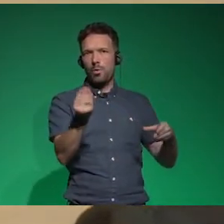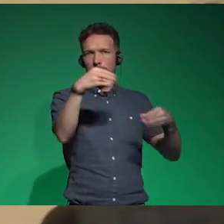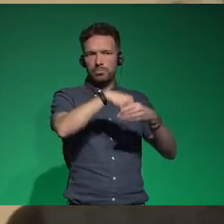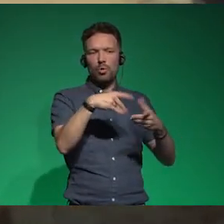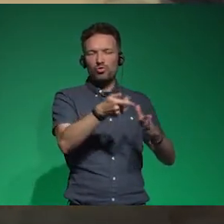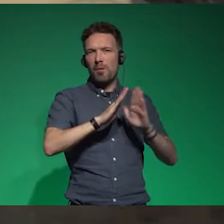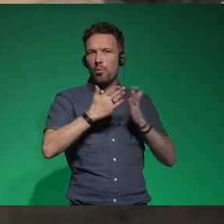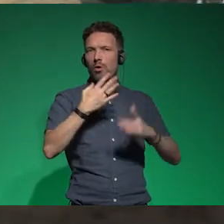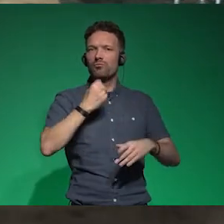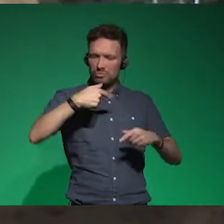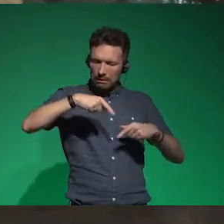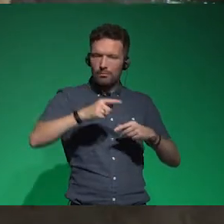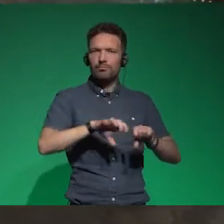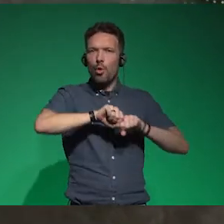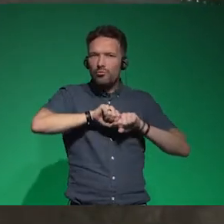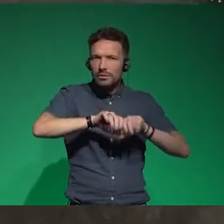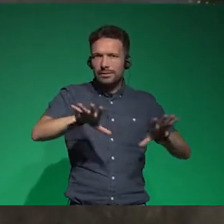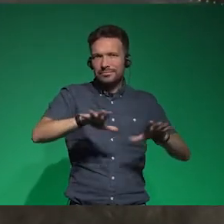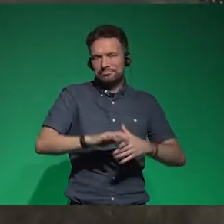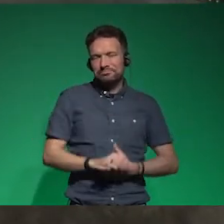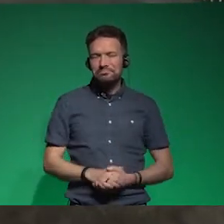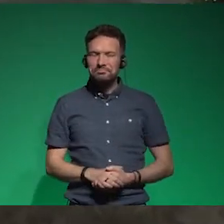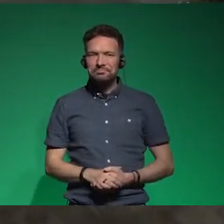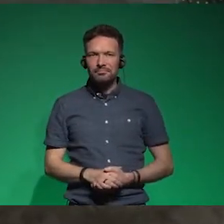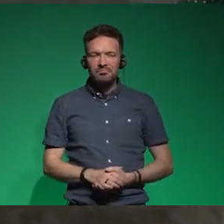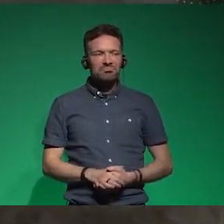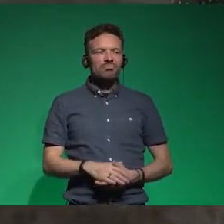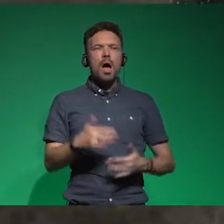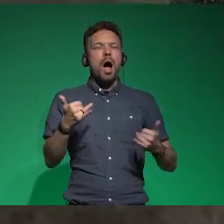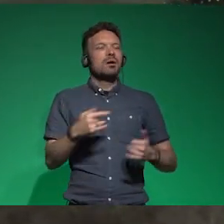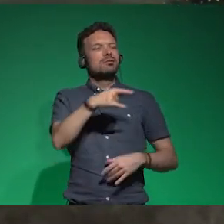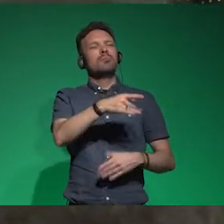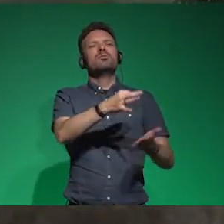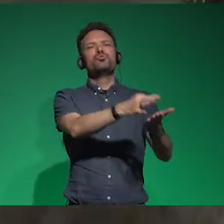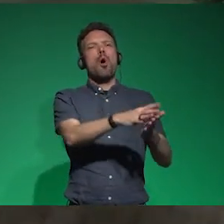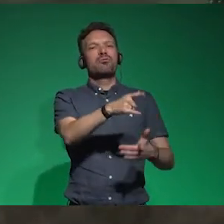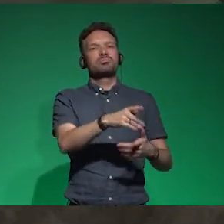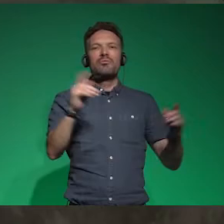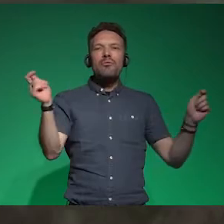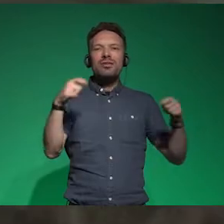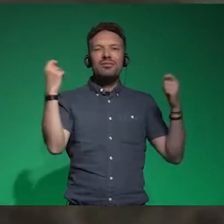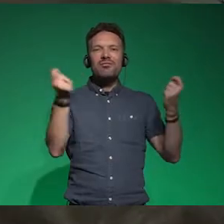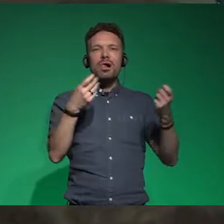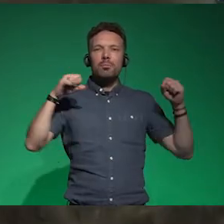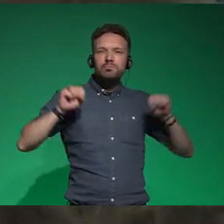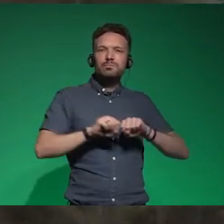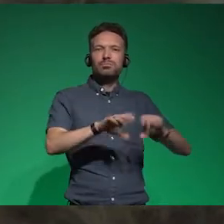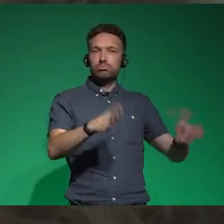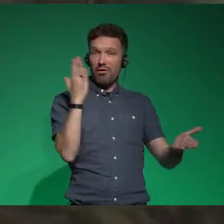not only making a festival, but also kind of like a creative research also, and then that we